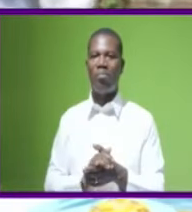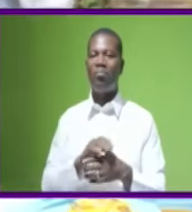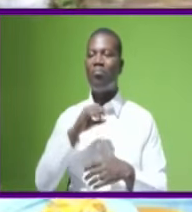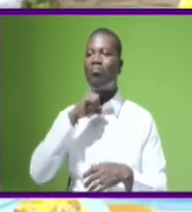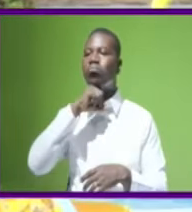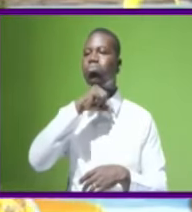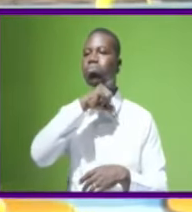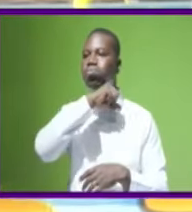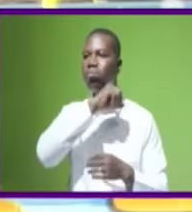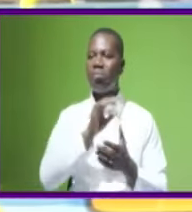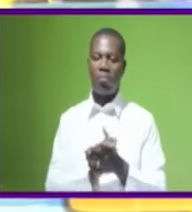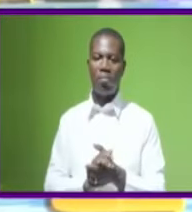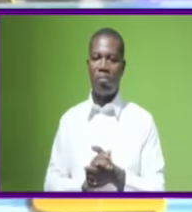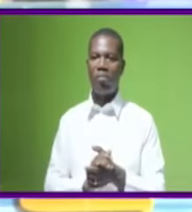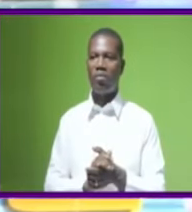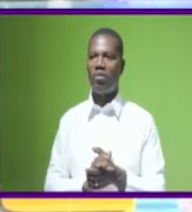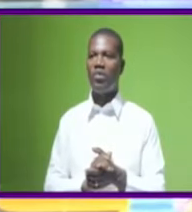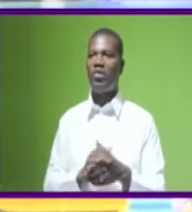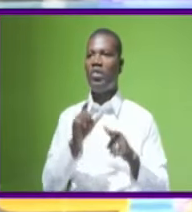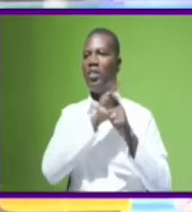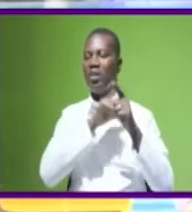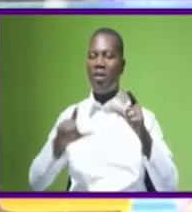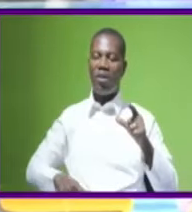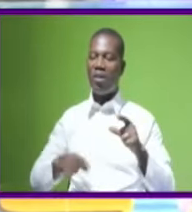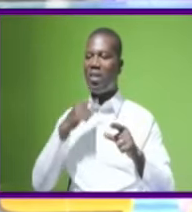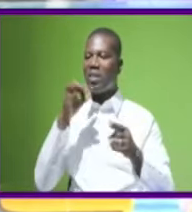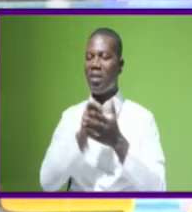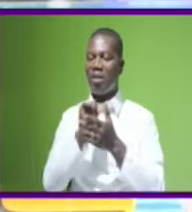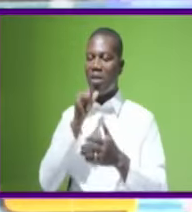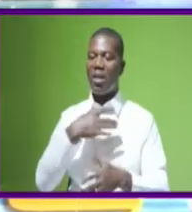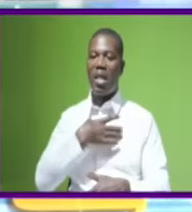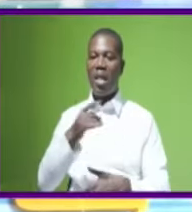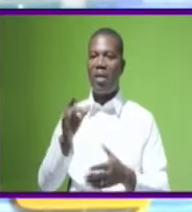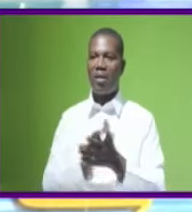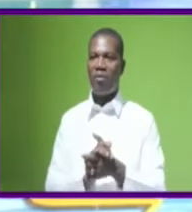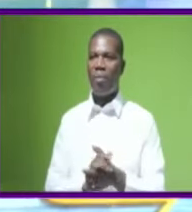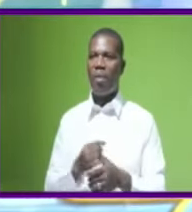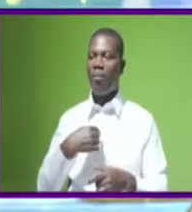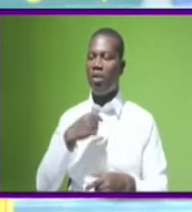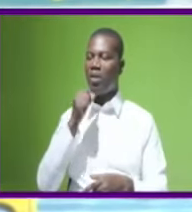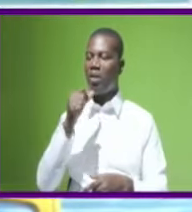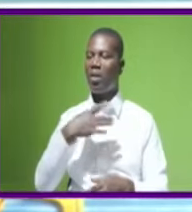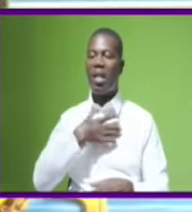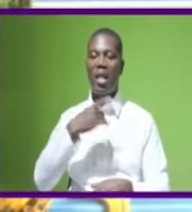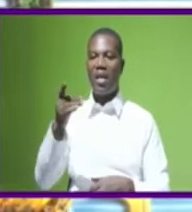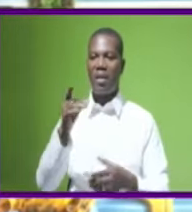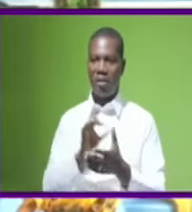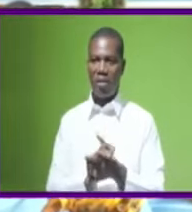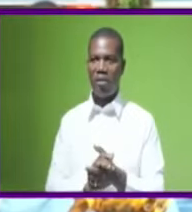Preco. Unclean. I brought this one. Pet. Yes. The Mission Men. The question.